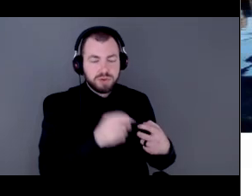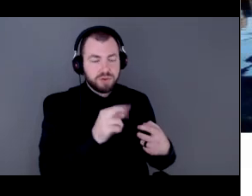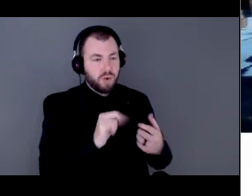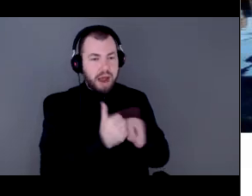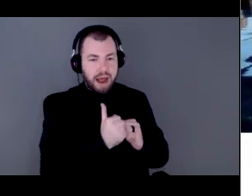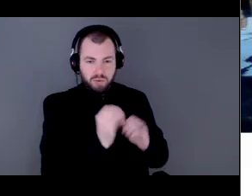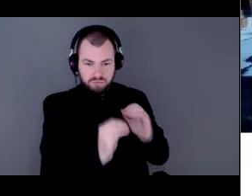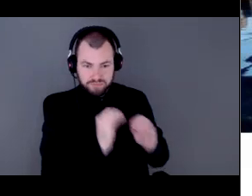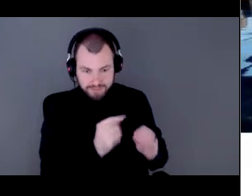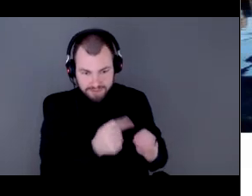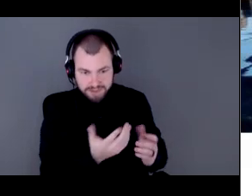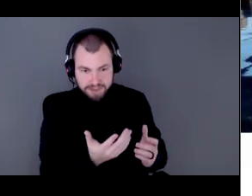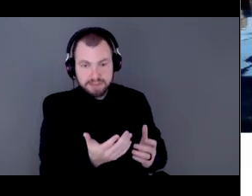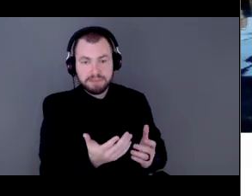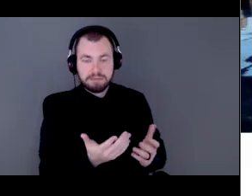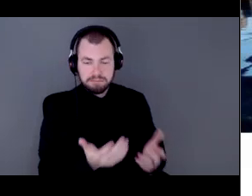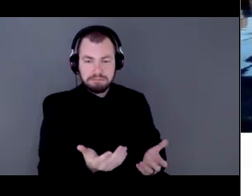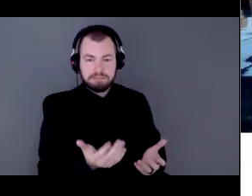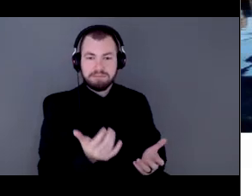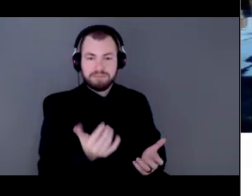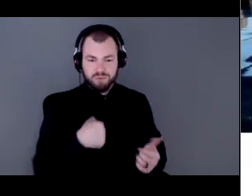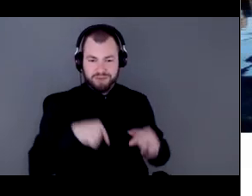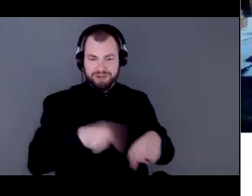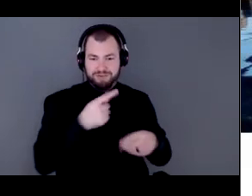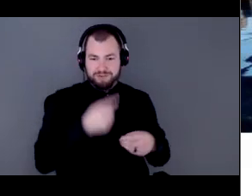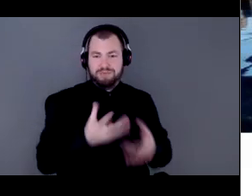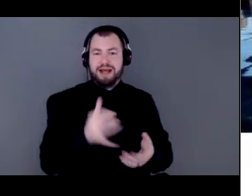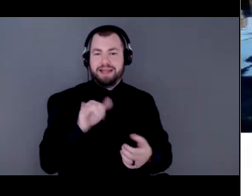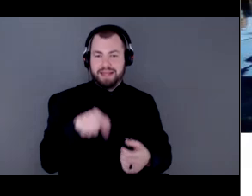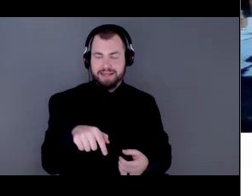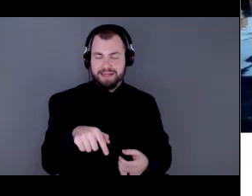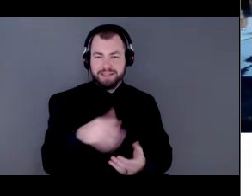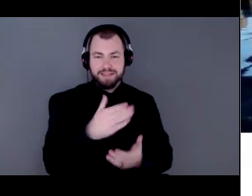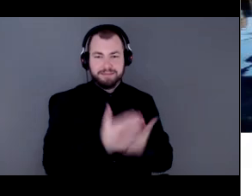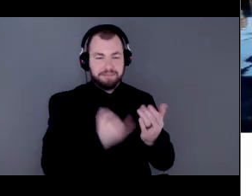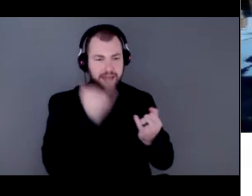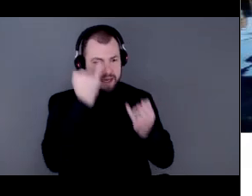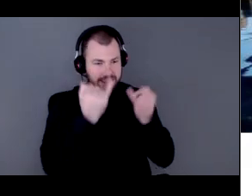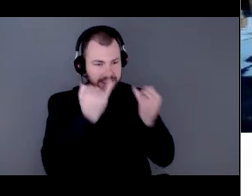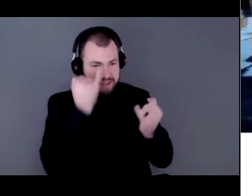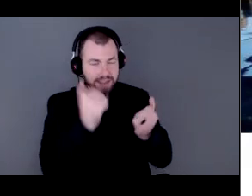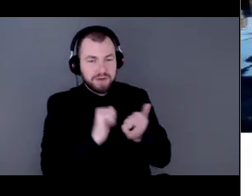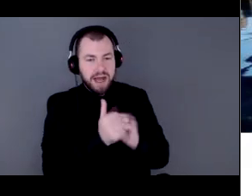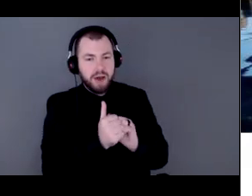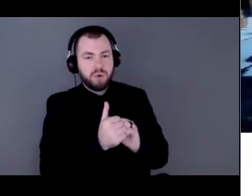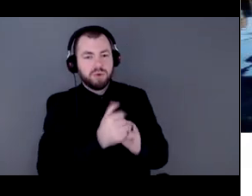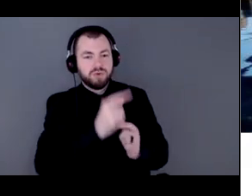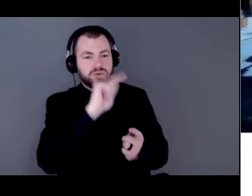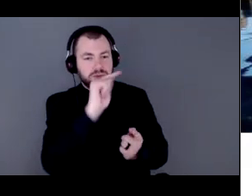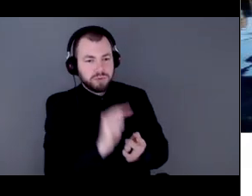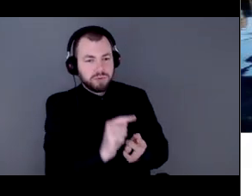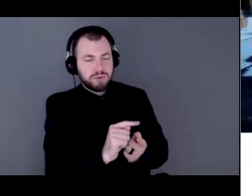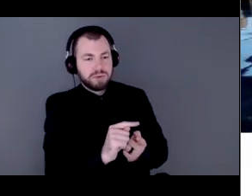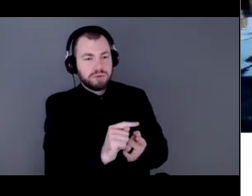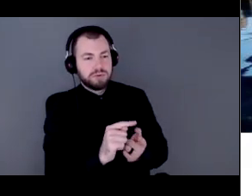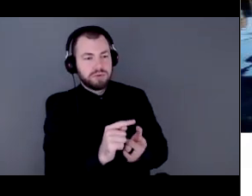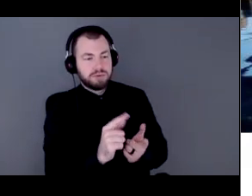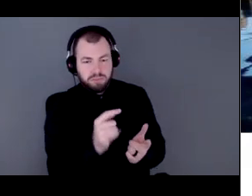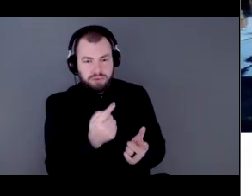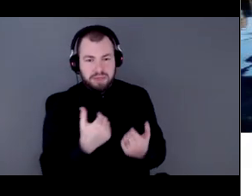them, that's what we're there to provide, some ideas on how to reduce, just having